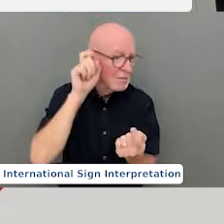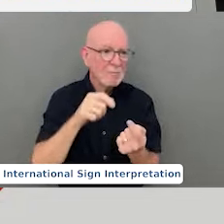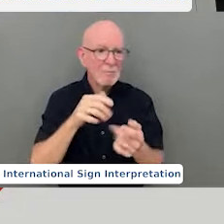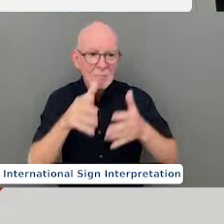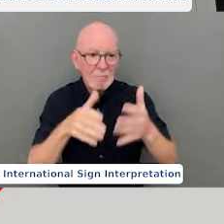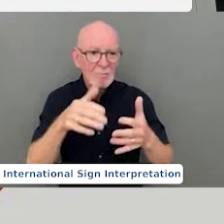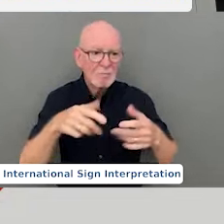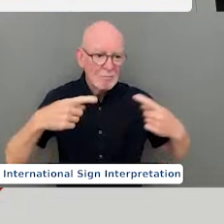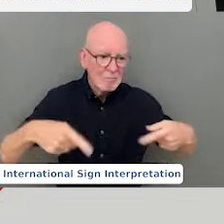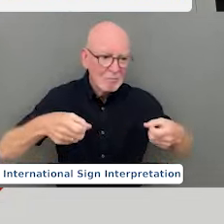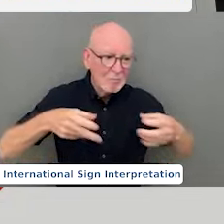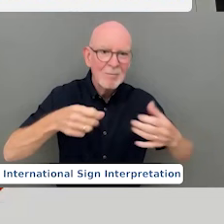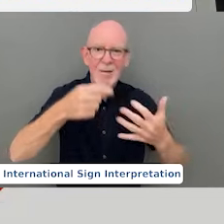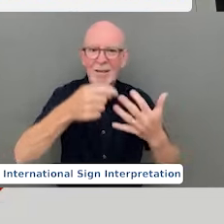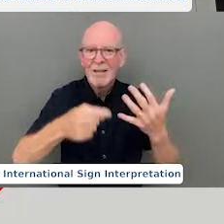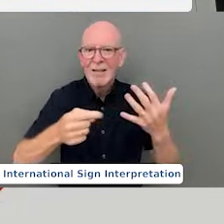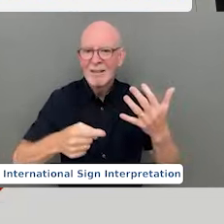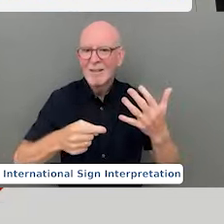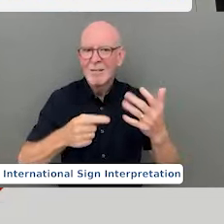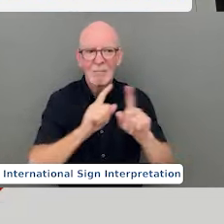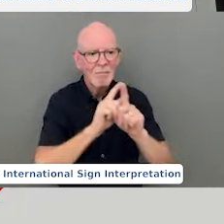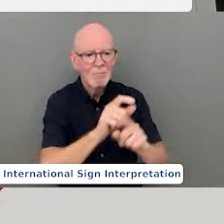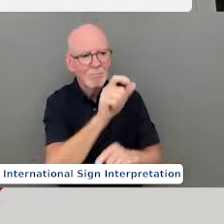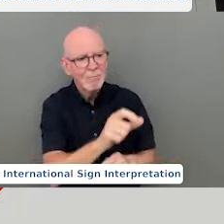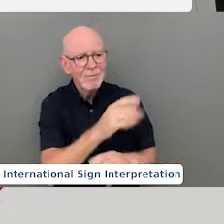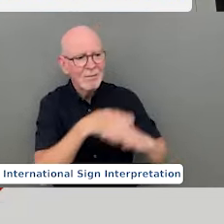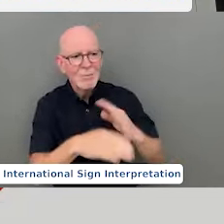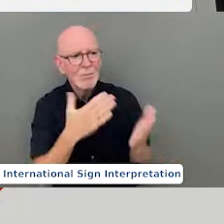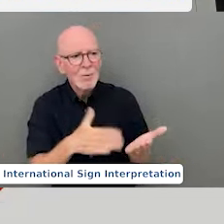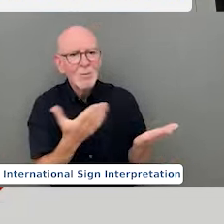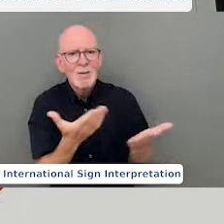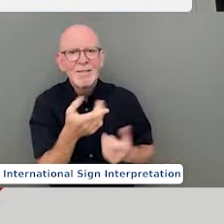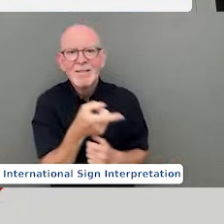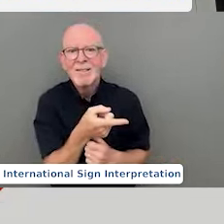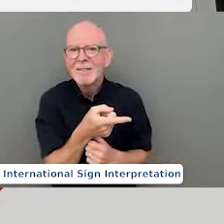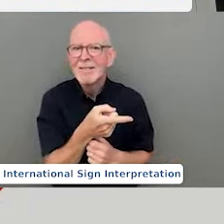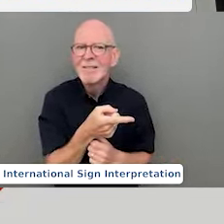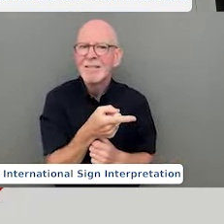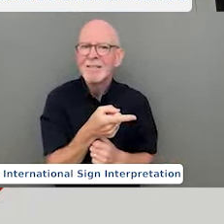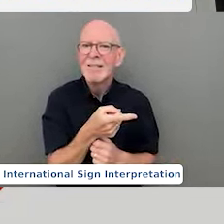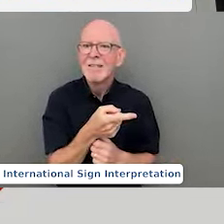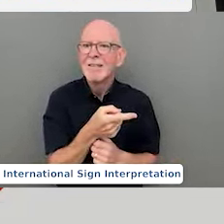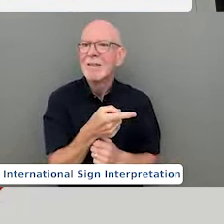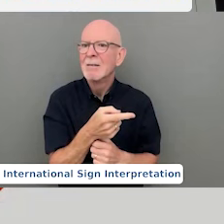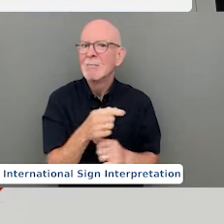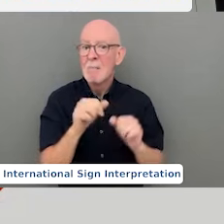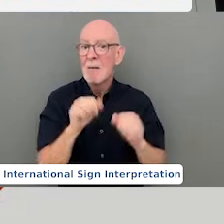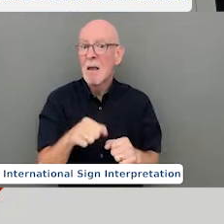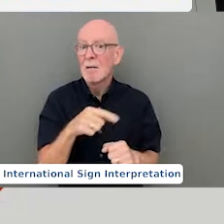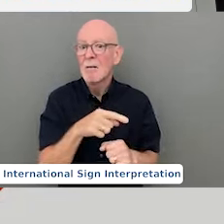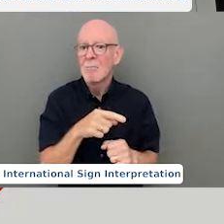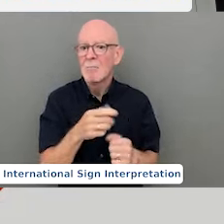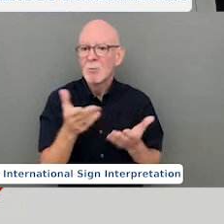without any charge. They can get the assistive devices and